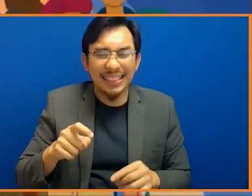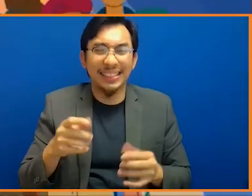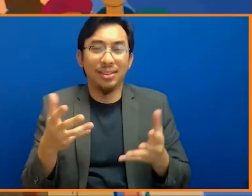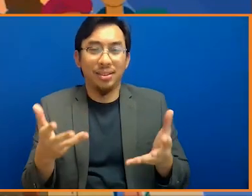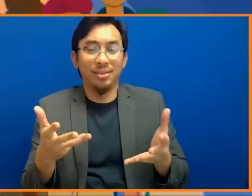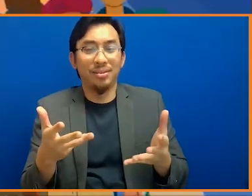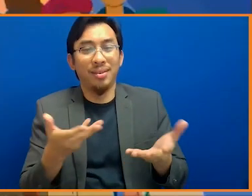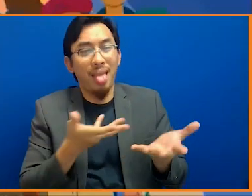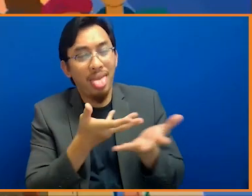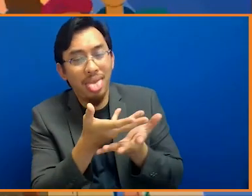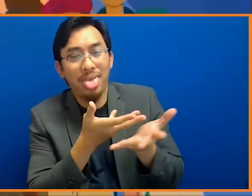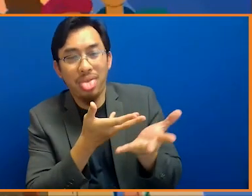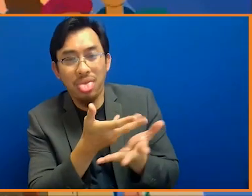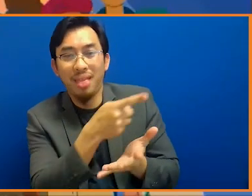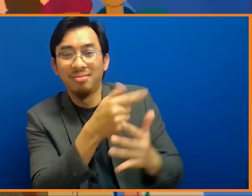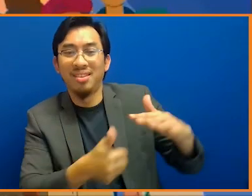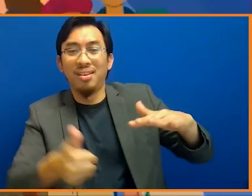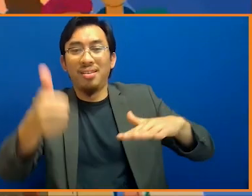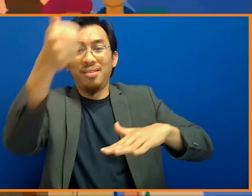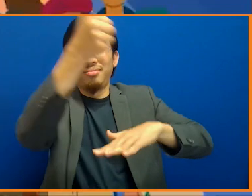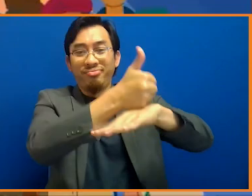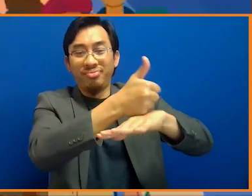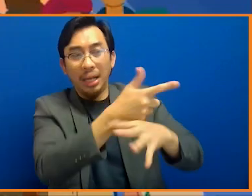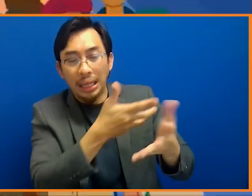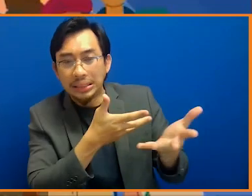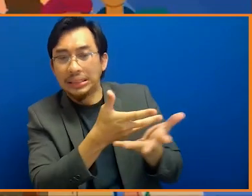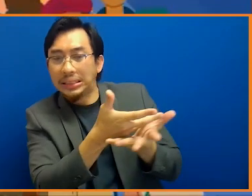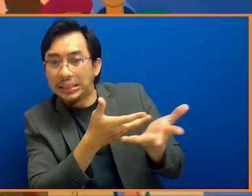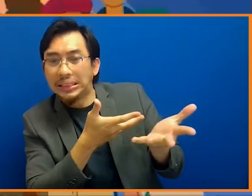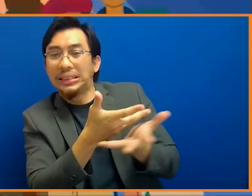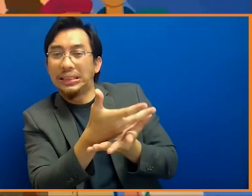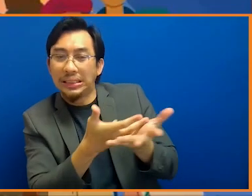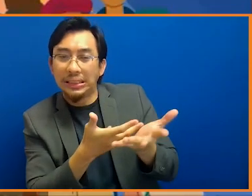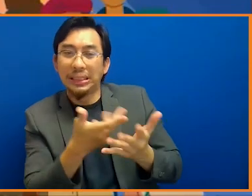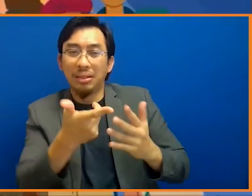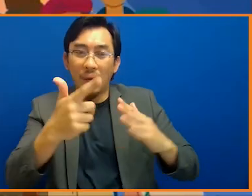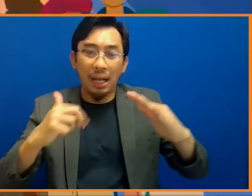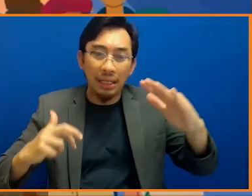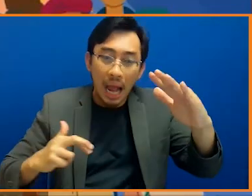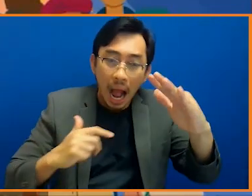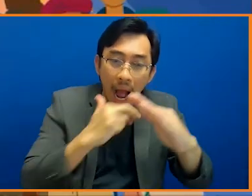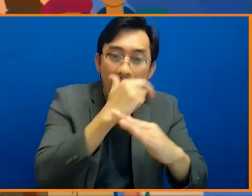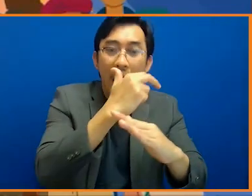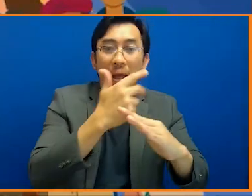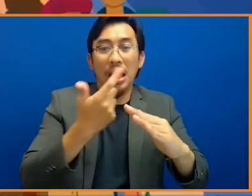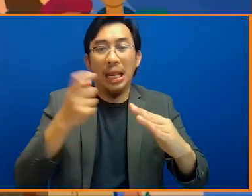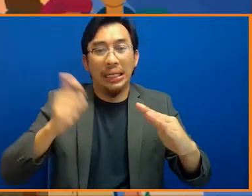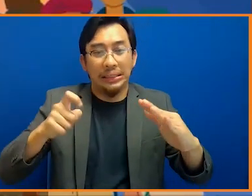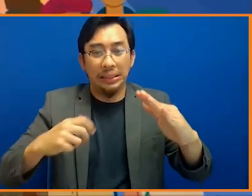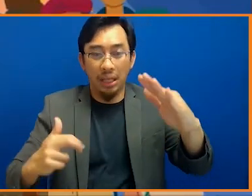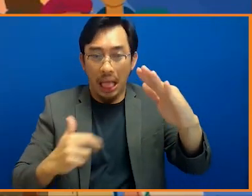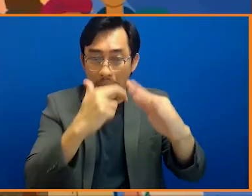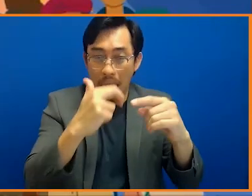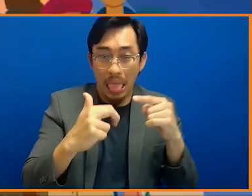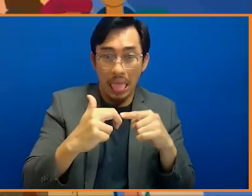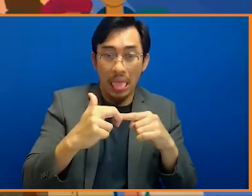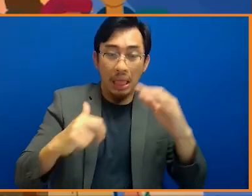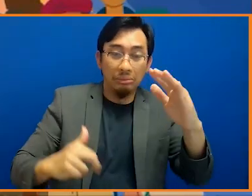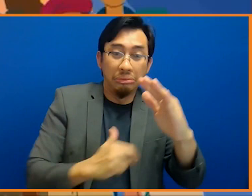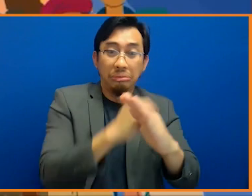to convince the owner so they agree with the having a stairway at the back of, at the side of the